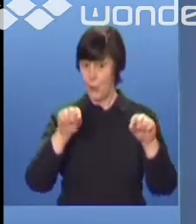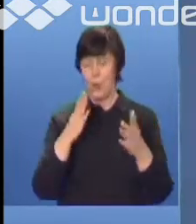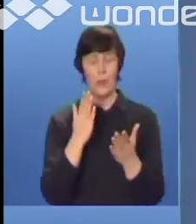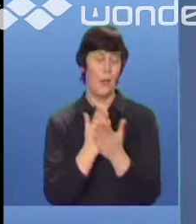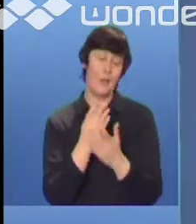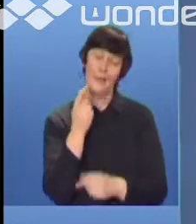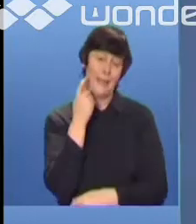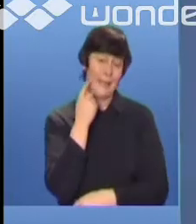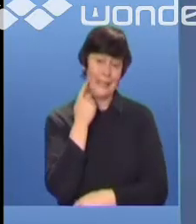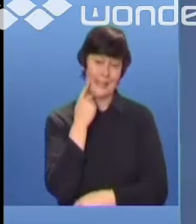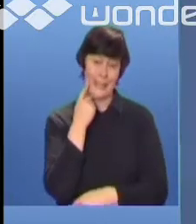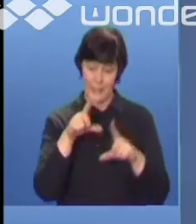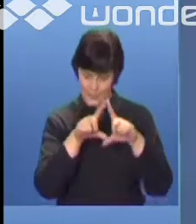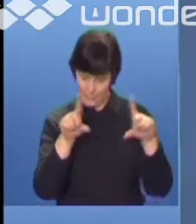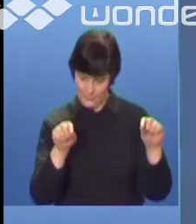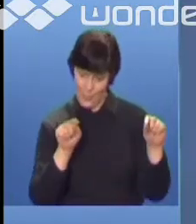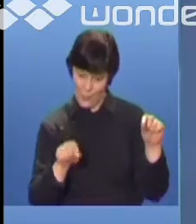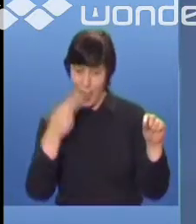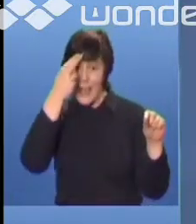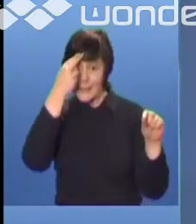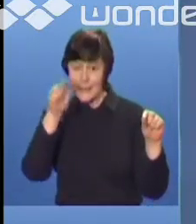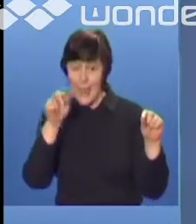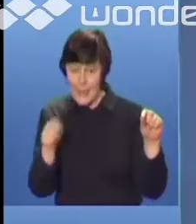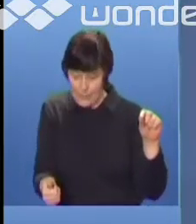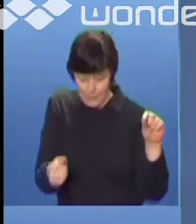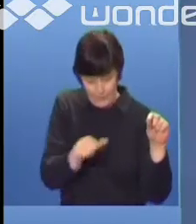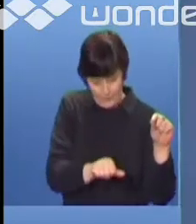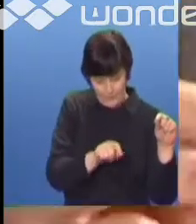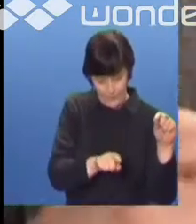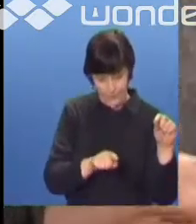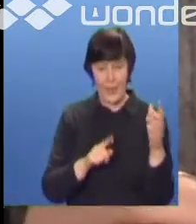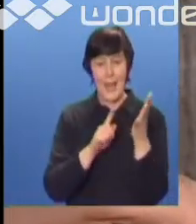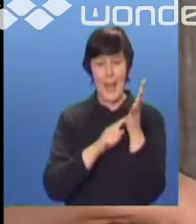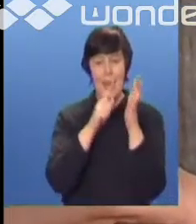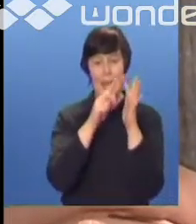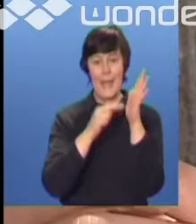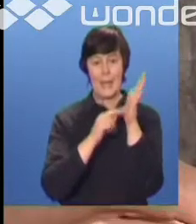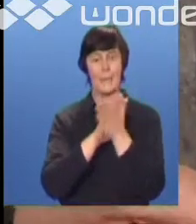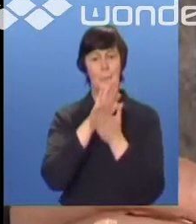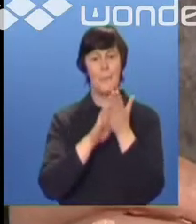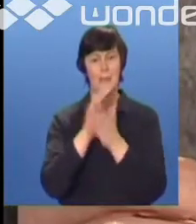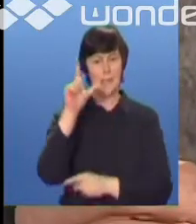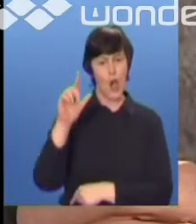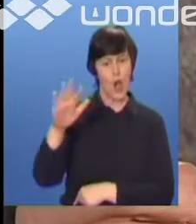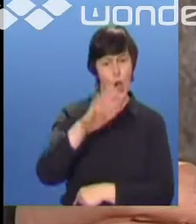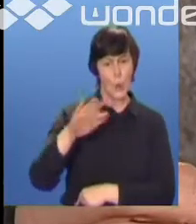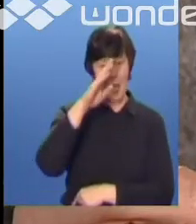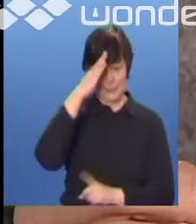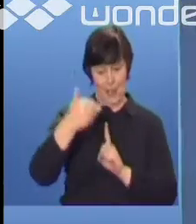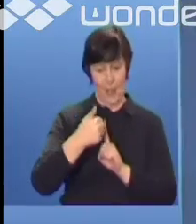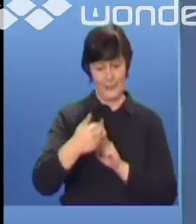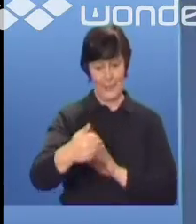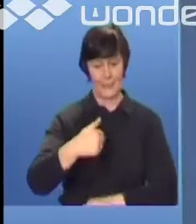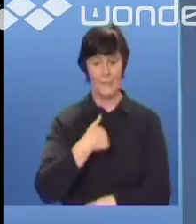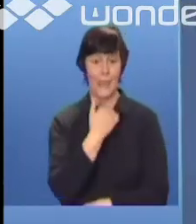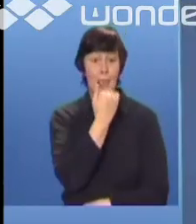is very easy. Each coupon has the person's name and their special Locata identification number or LIN printed